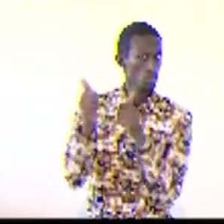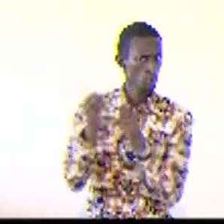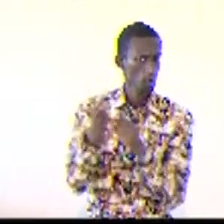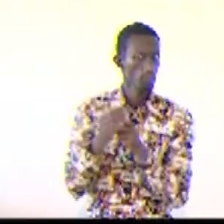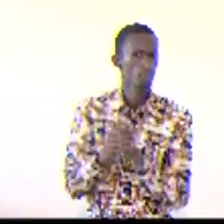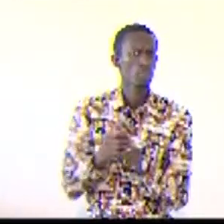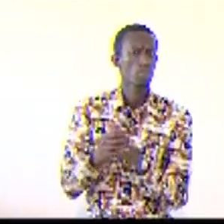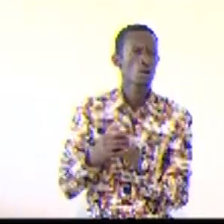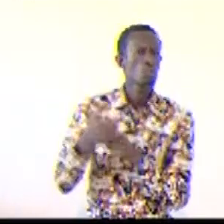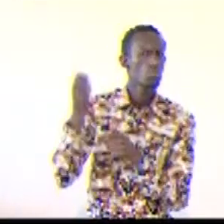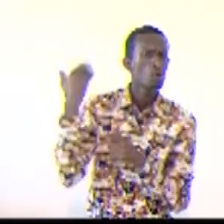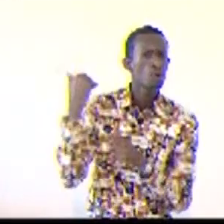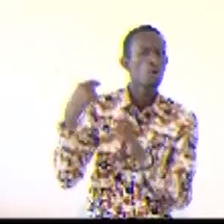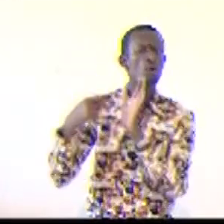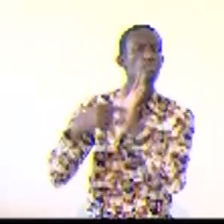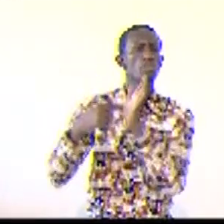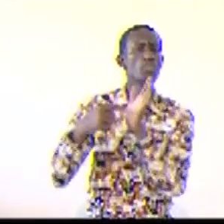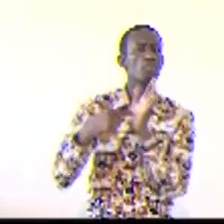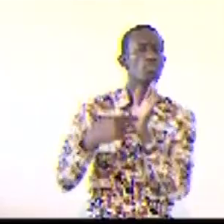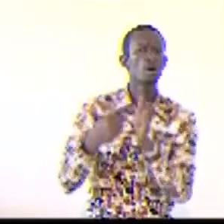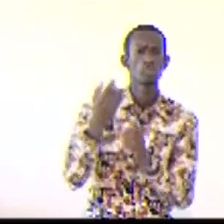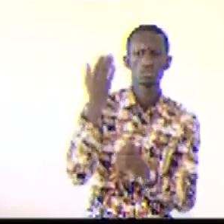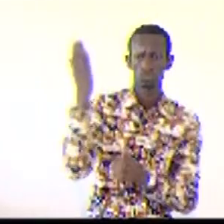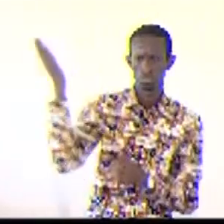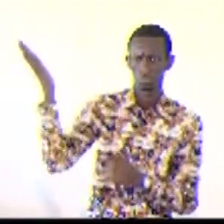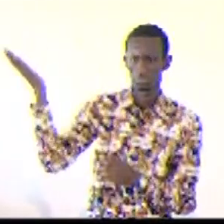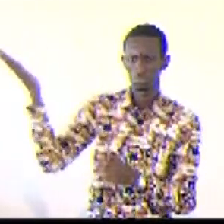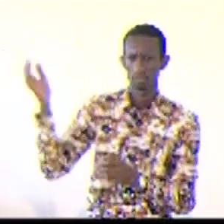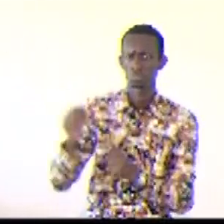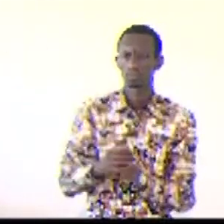used. High zinc combining with HCl